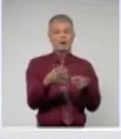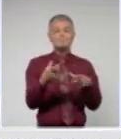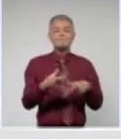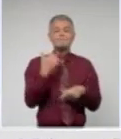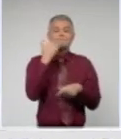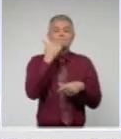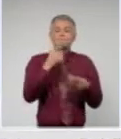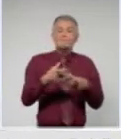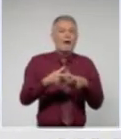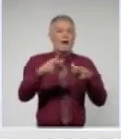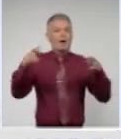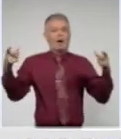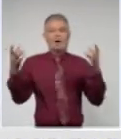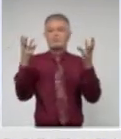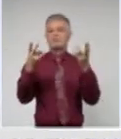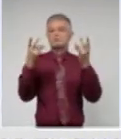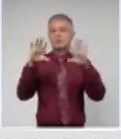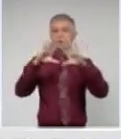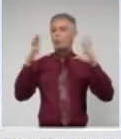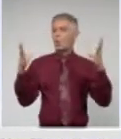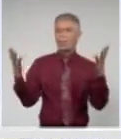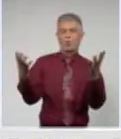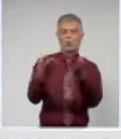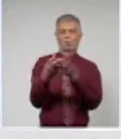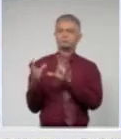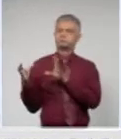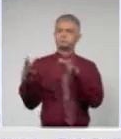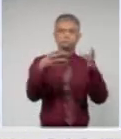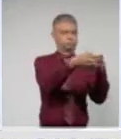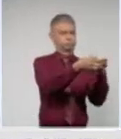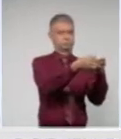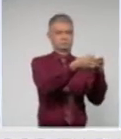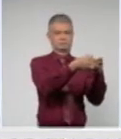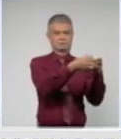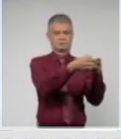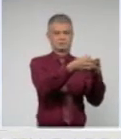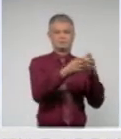470 in the Genetic Engineering and Biotechnology Center Lab,